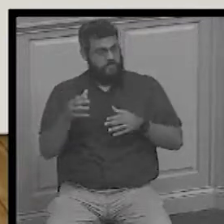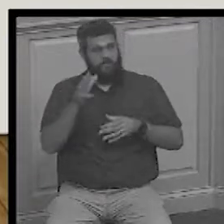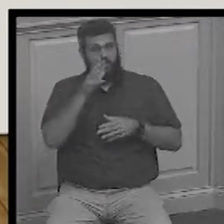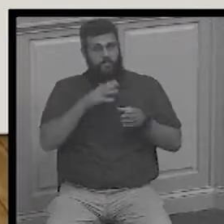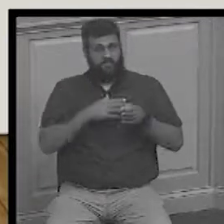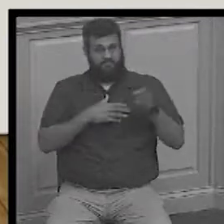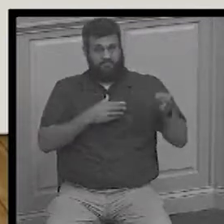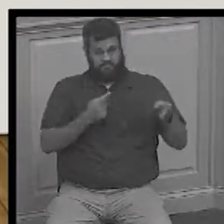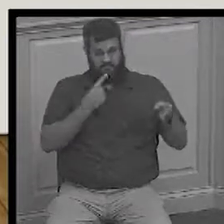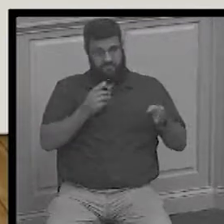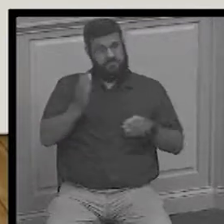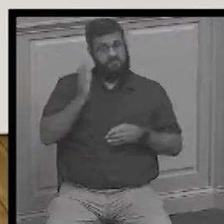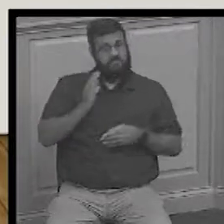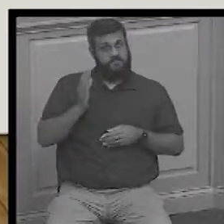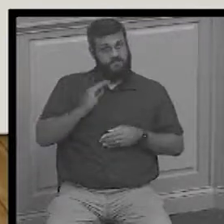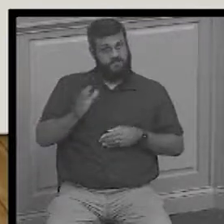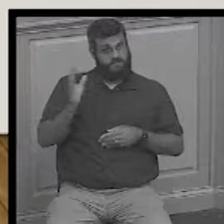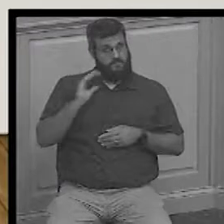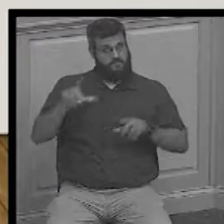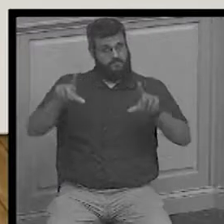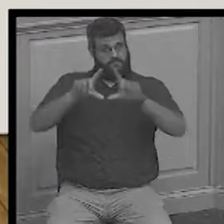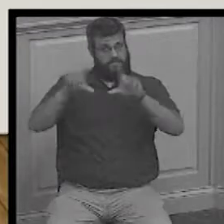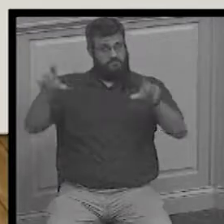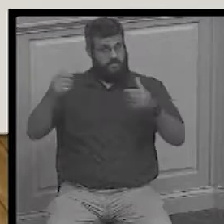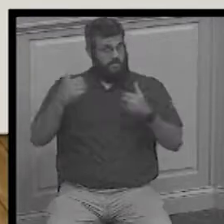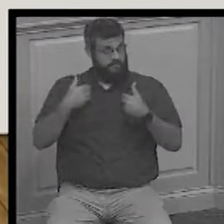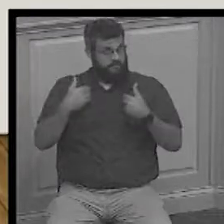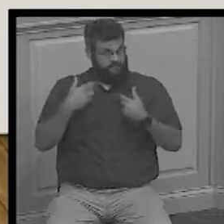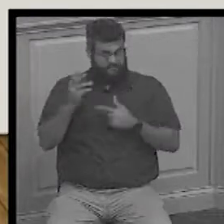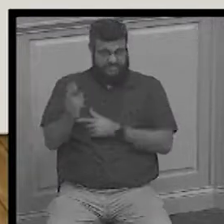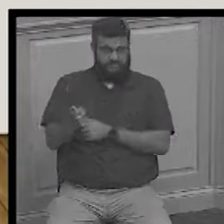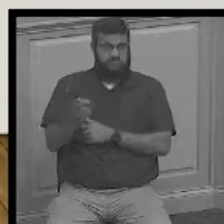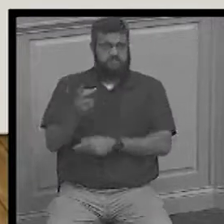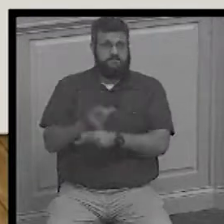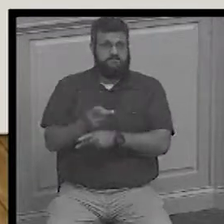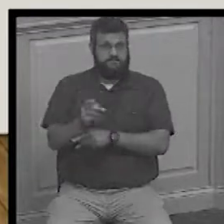historically in that same space. Okay.